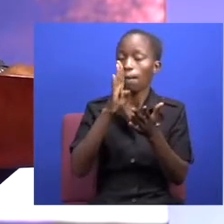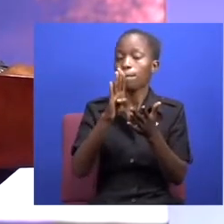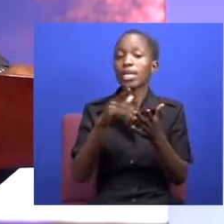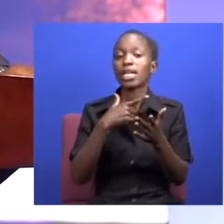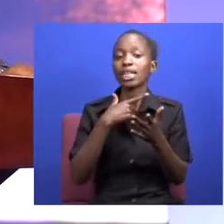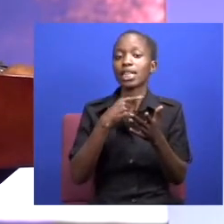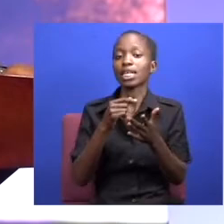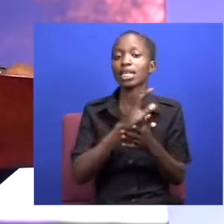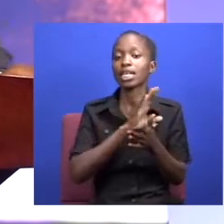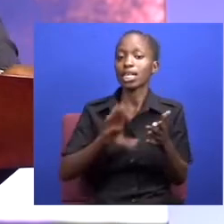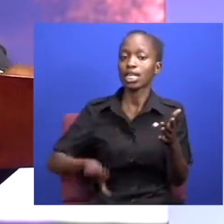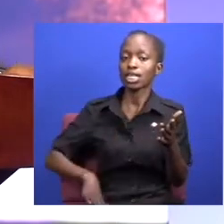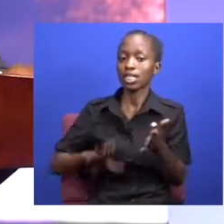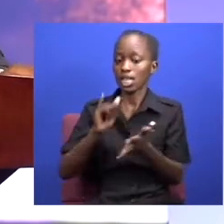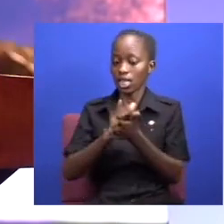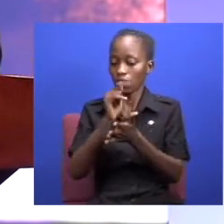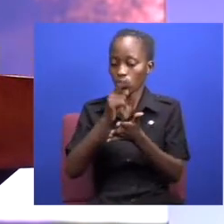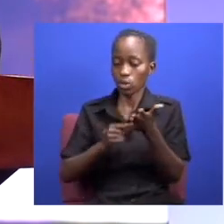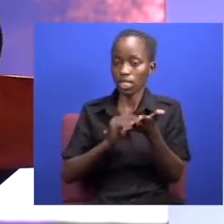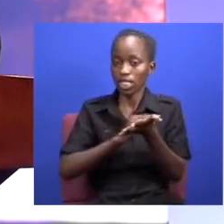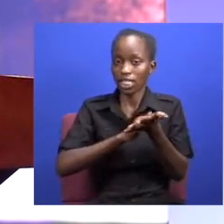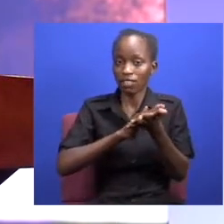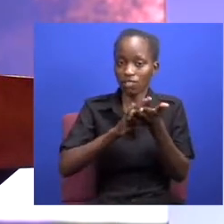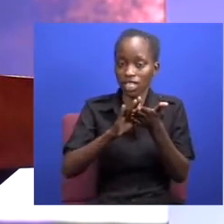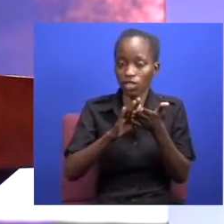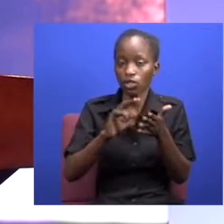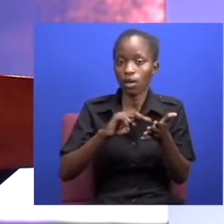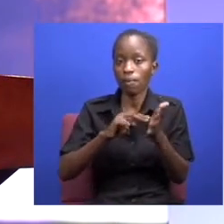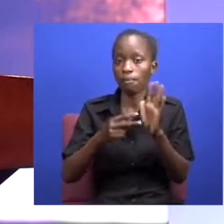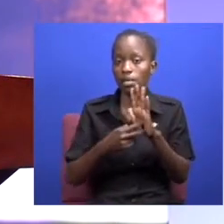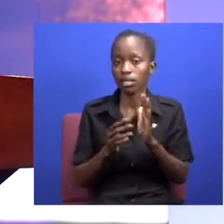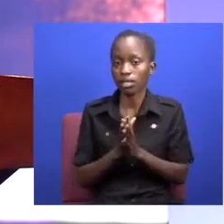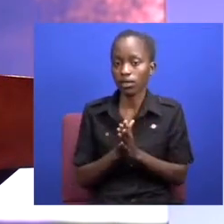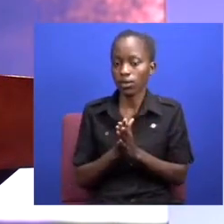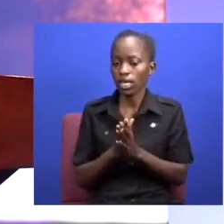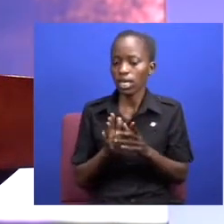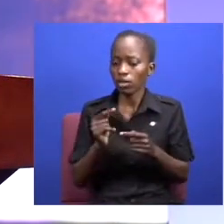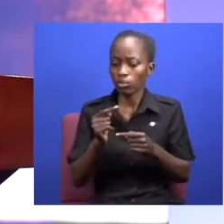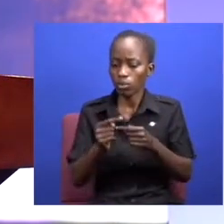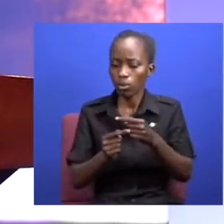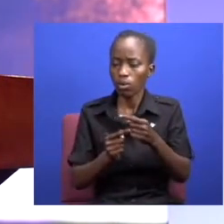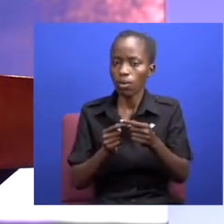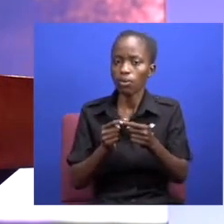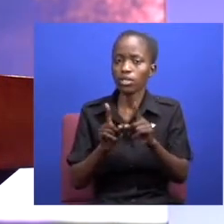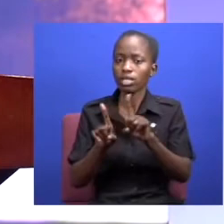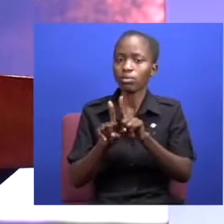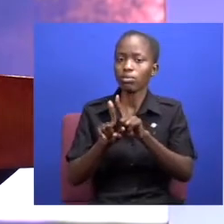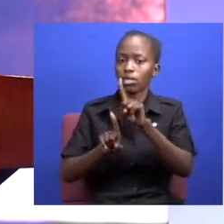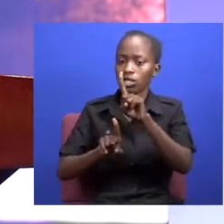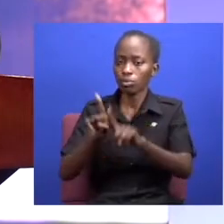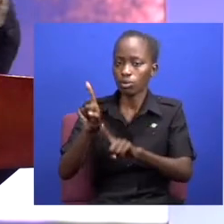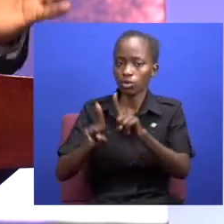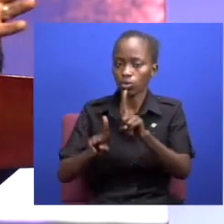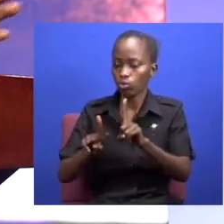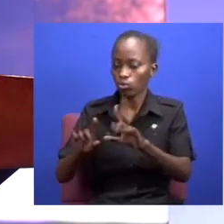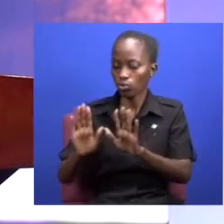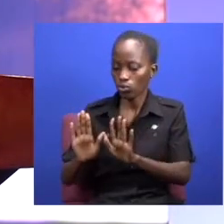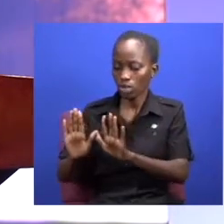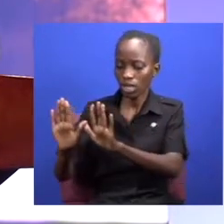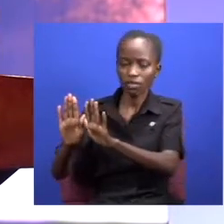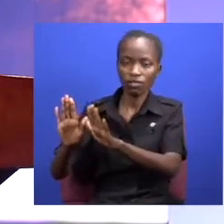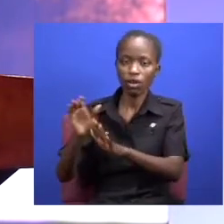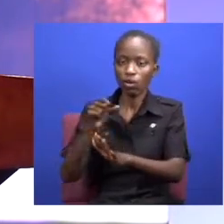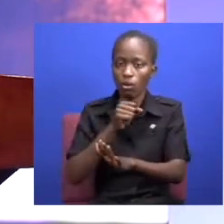So that's what sanctification is. It's like you're on a progressive journey. And on this journey, you're being disconnected